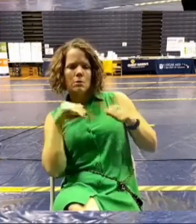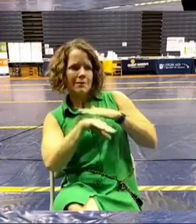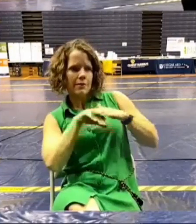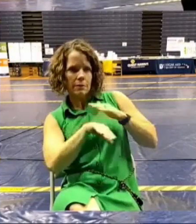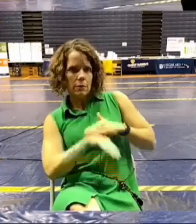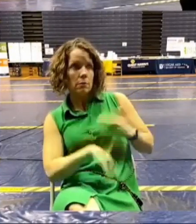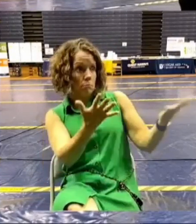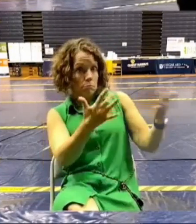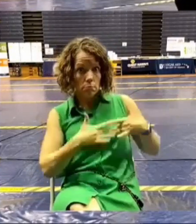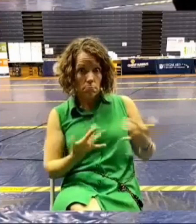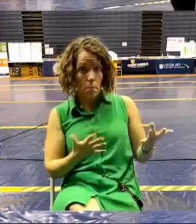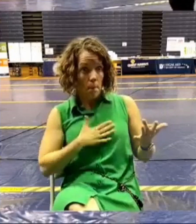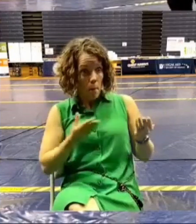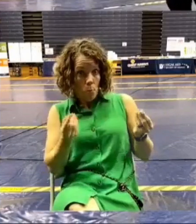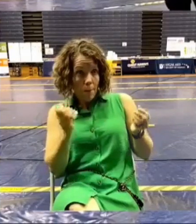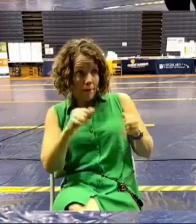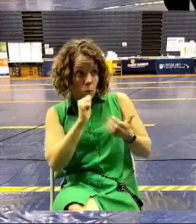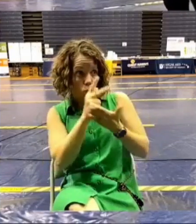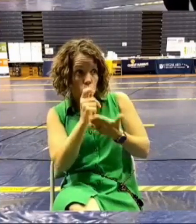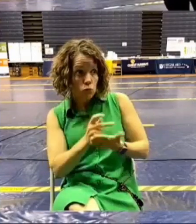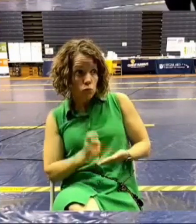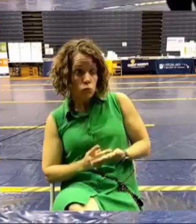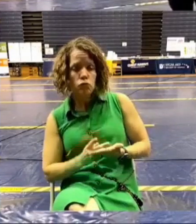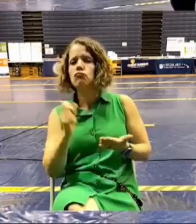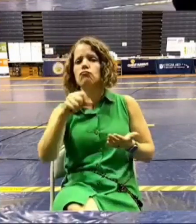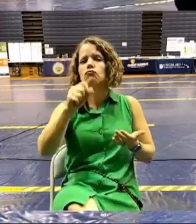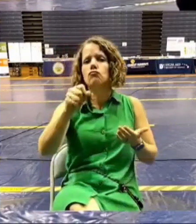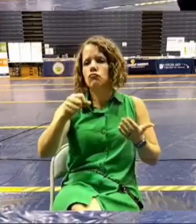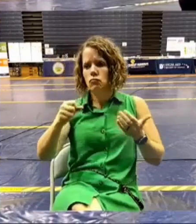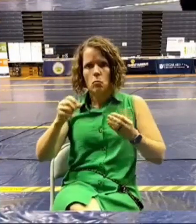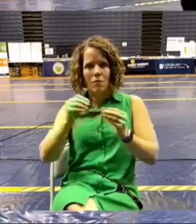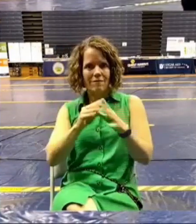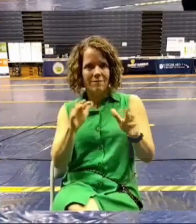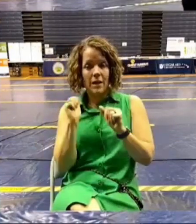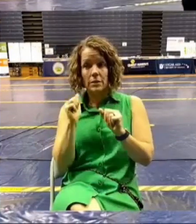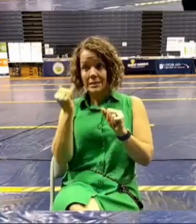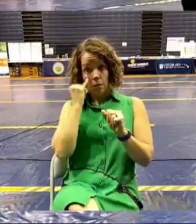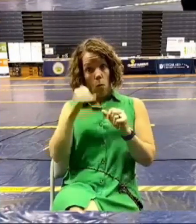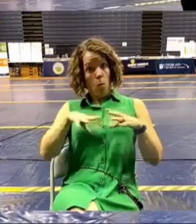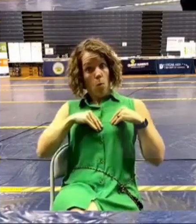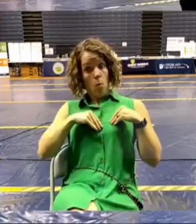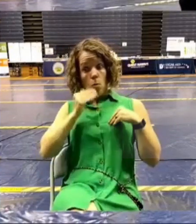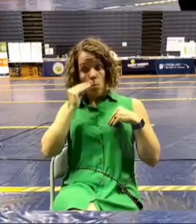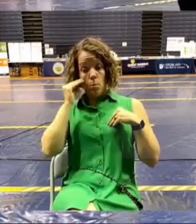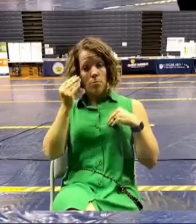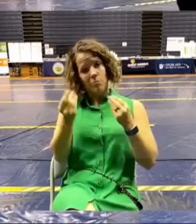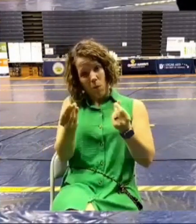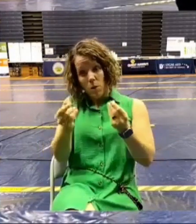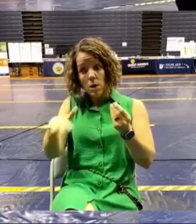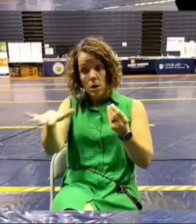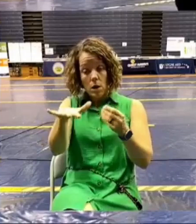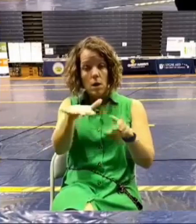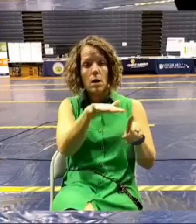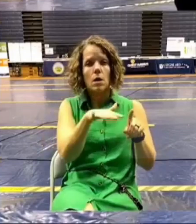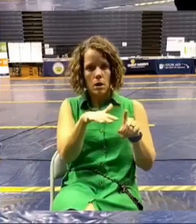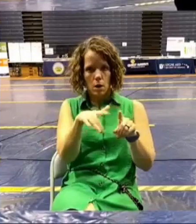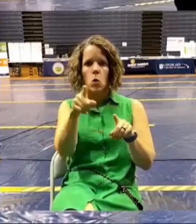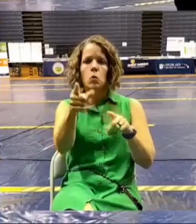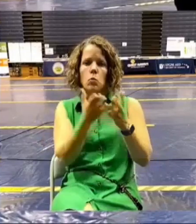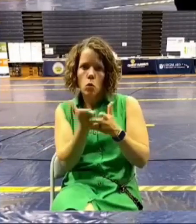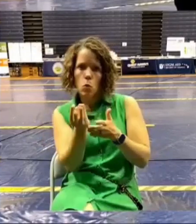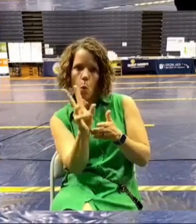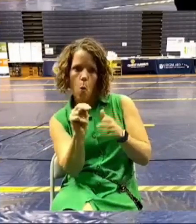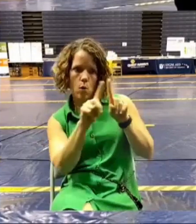And individual property owners will be able to go through the permitting process as well as start construction